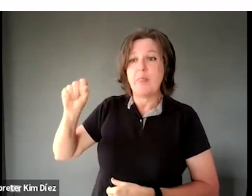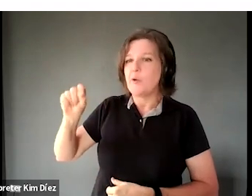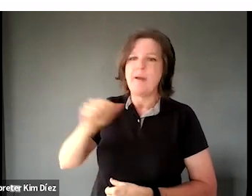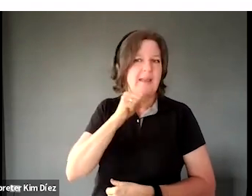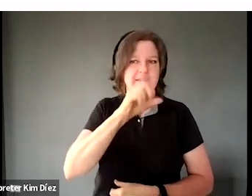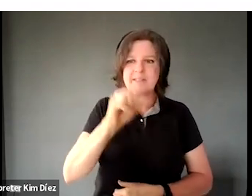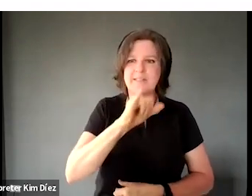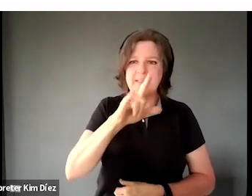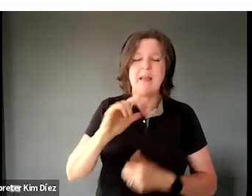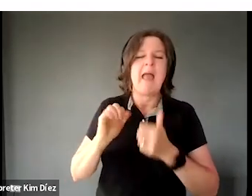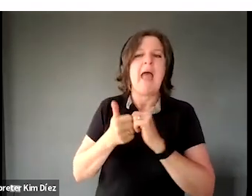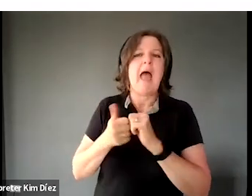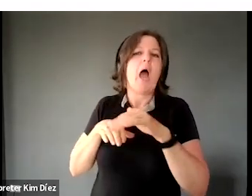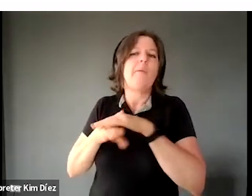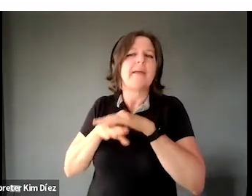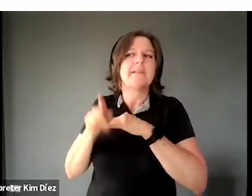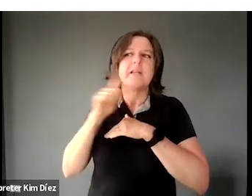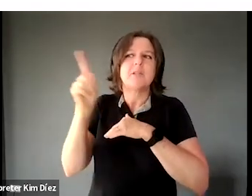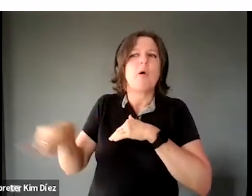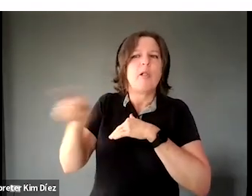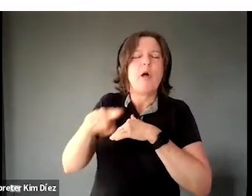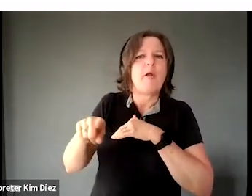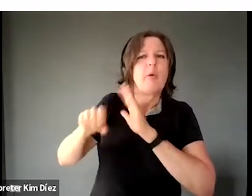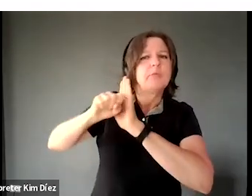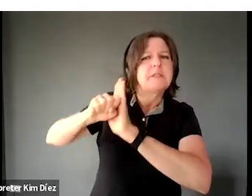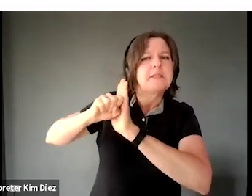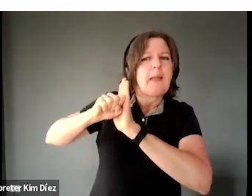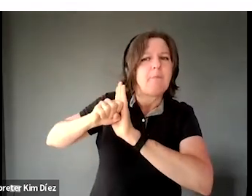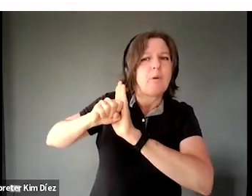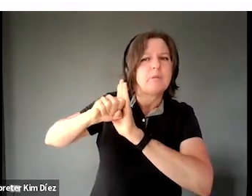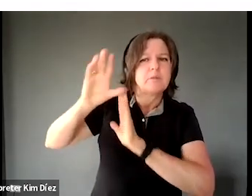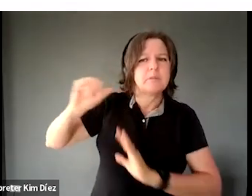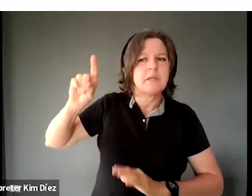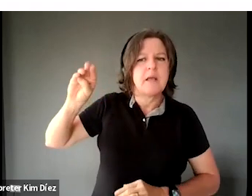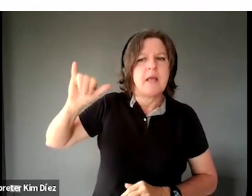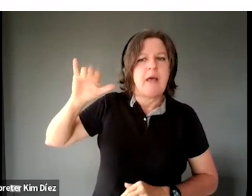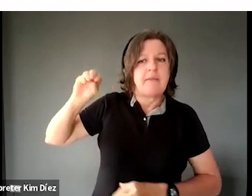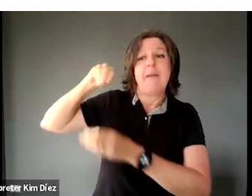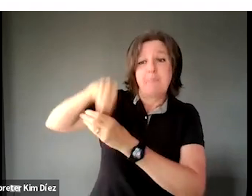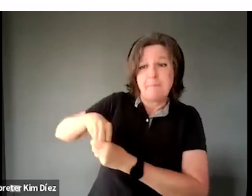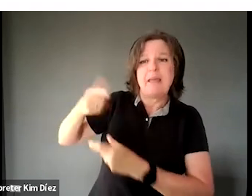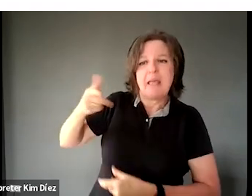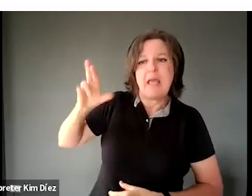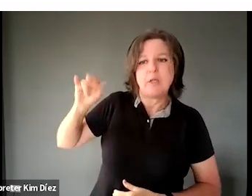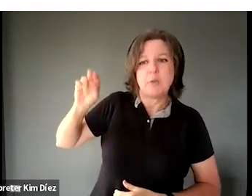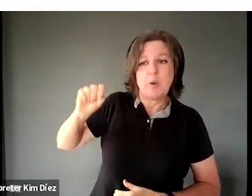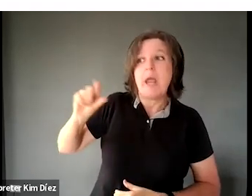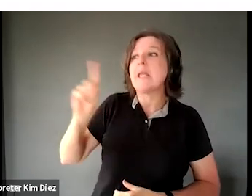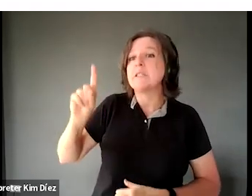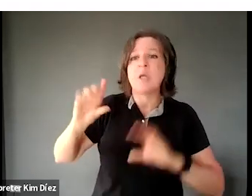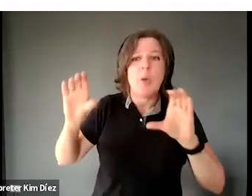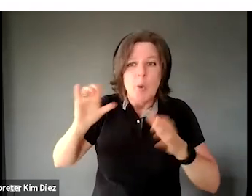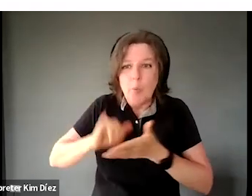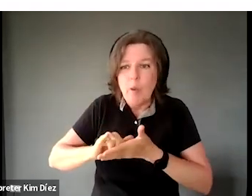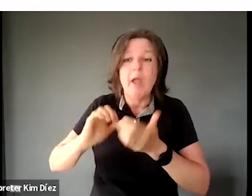about being concentration and understanding the soils. I ask you, how accessible are the